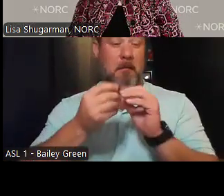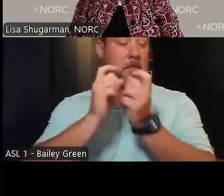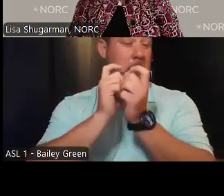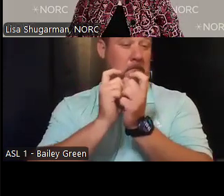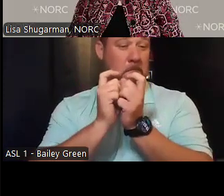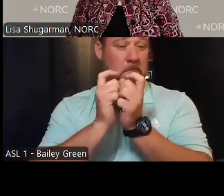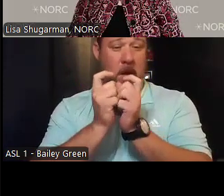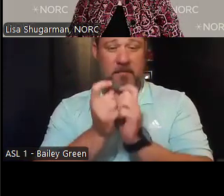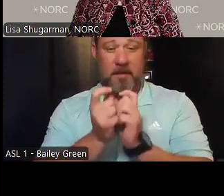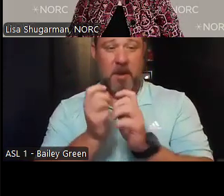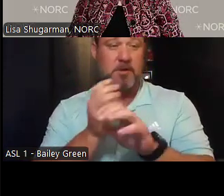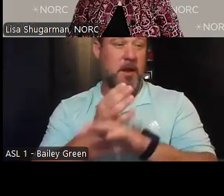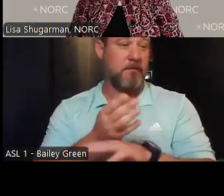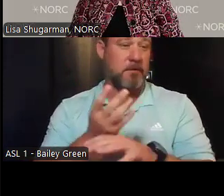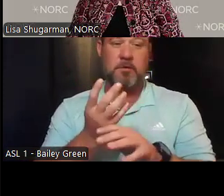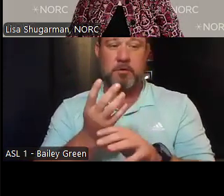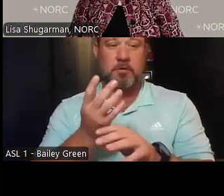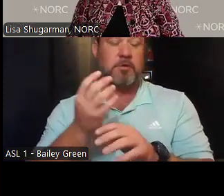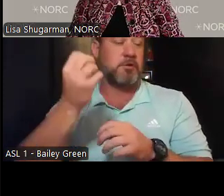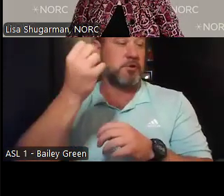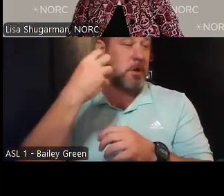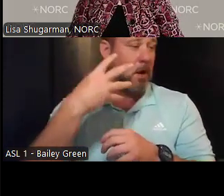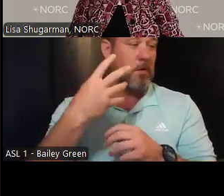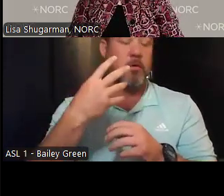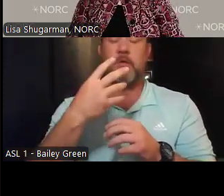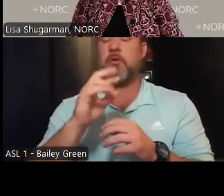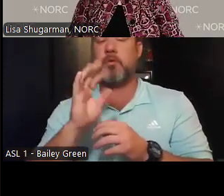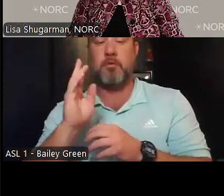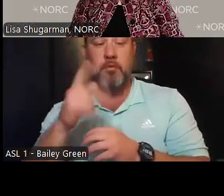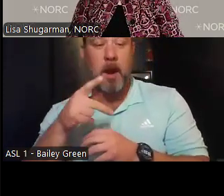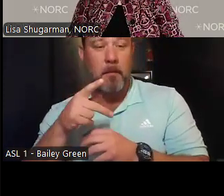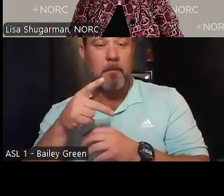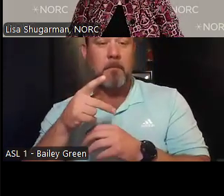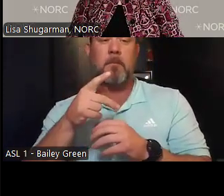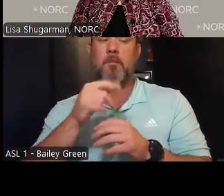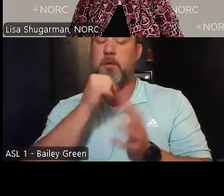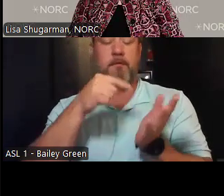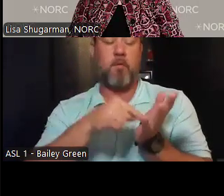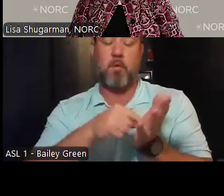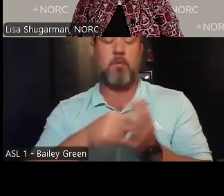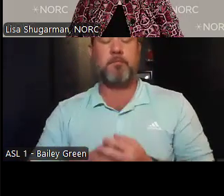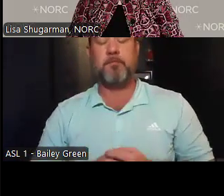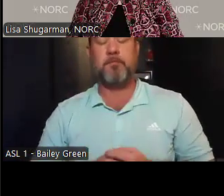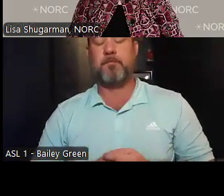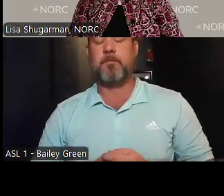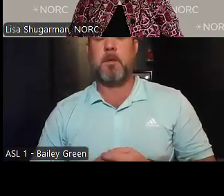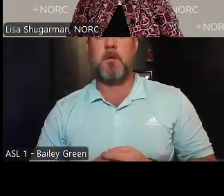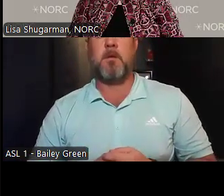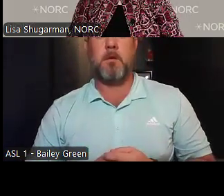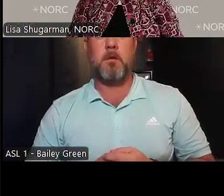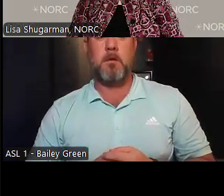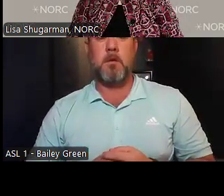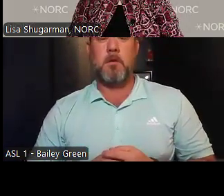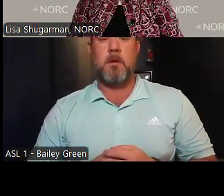modifications after, like a zero entry shower, a wheelchair ramp, was often unaffordable. Next